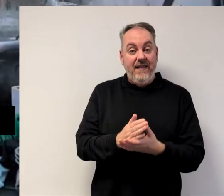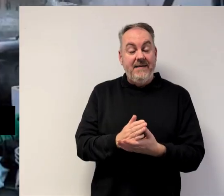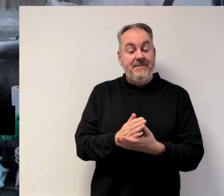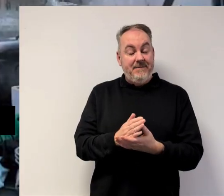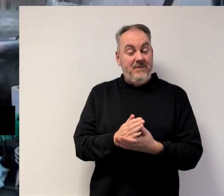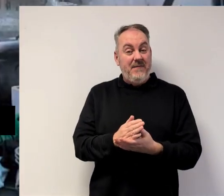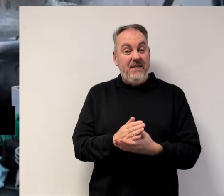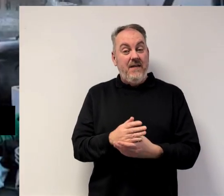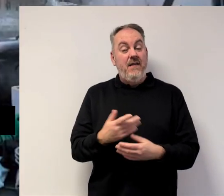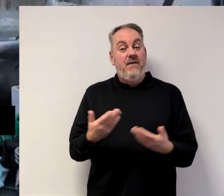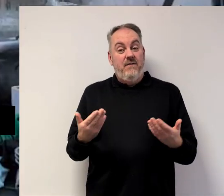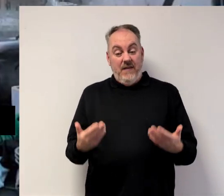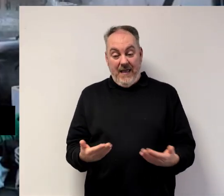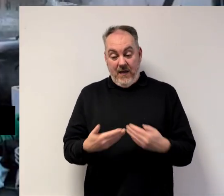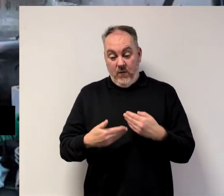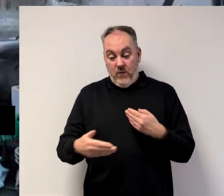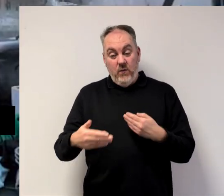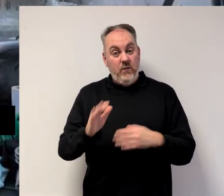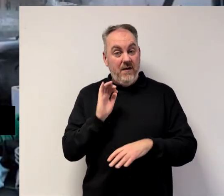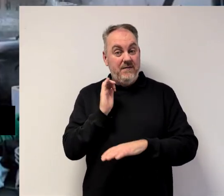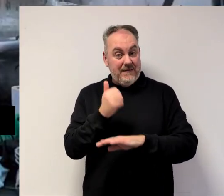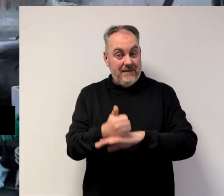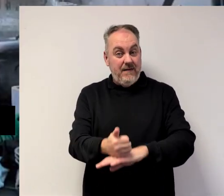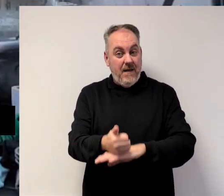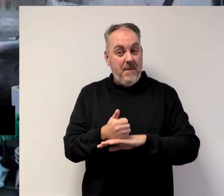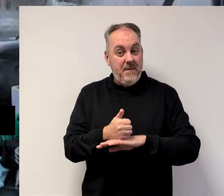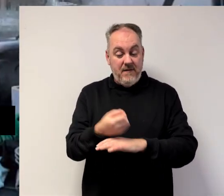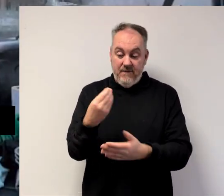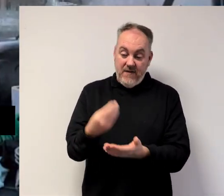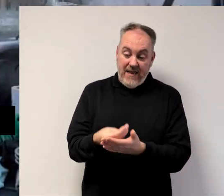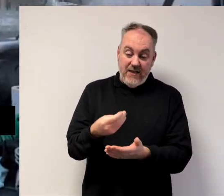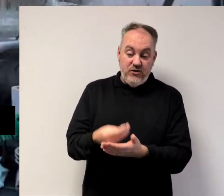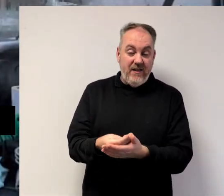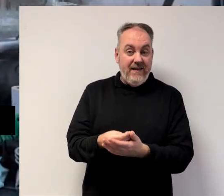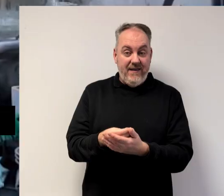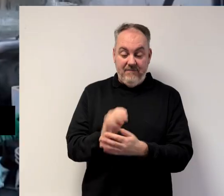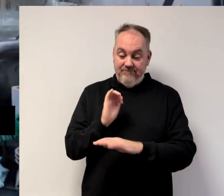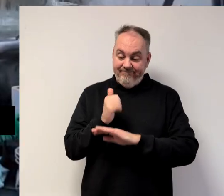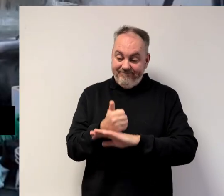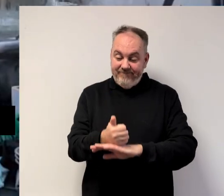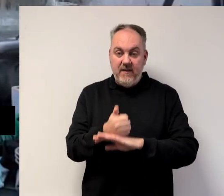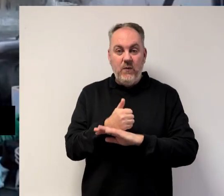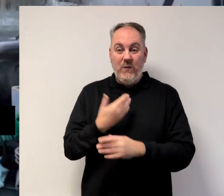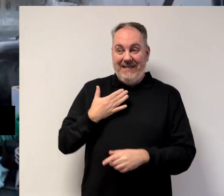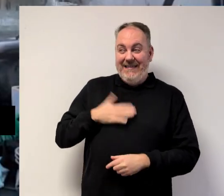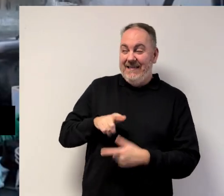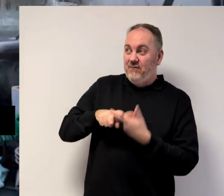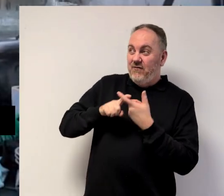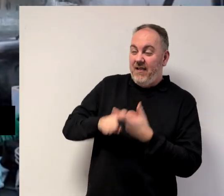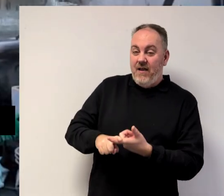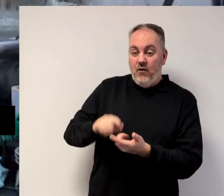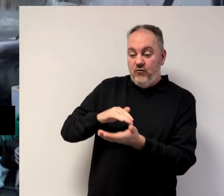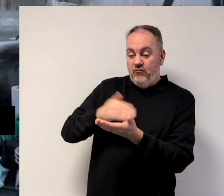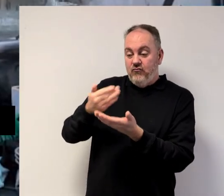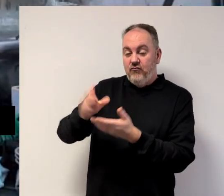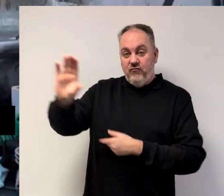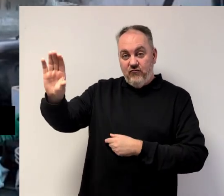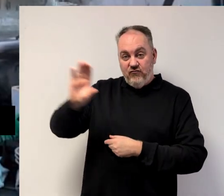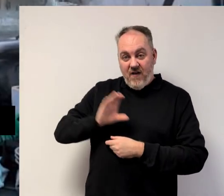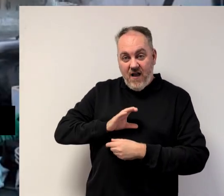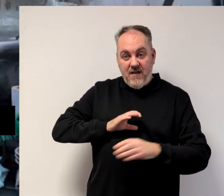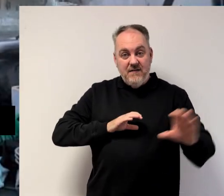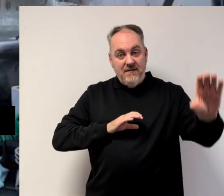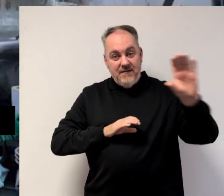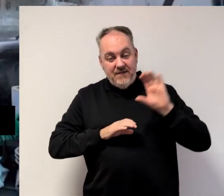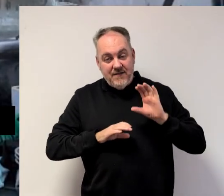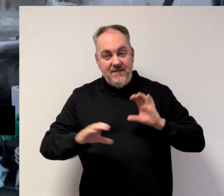running financially. We still take grants, we still take, we go for every freebie under